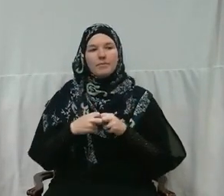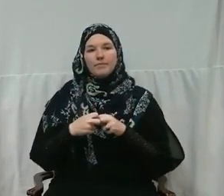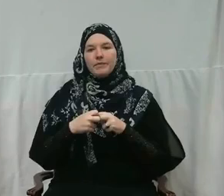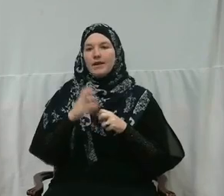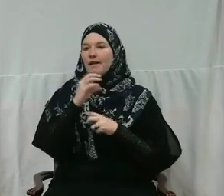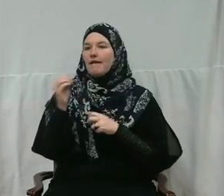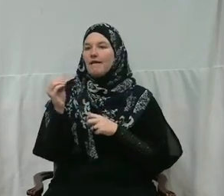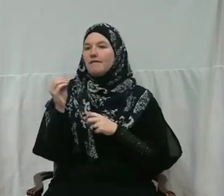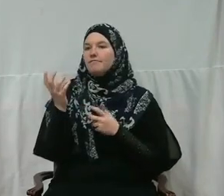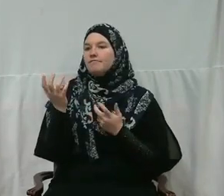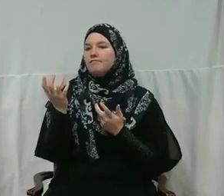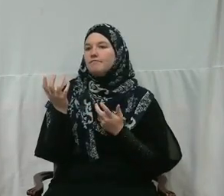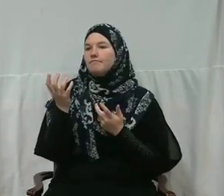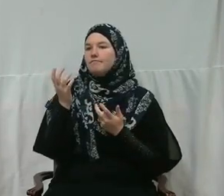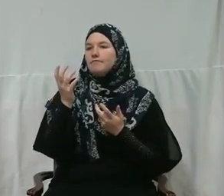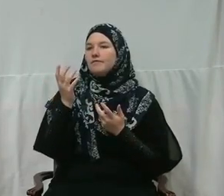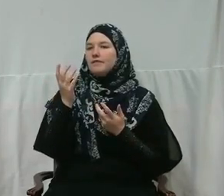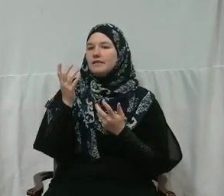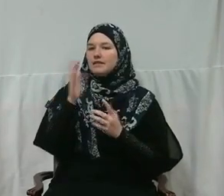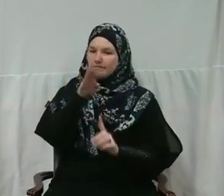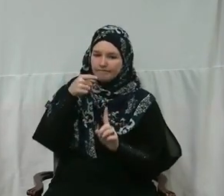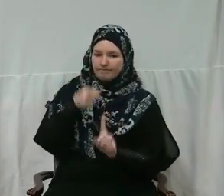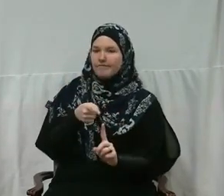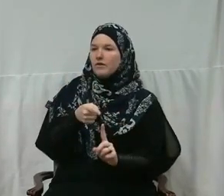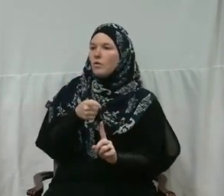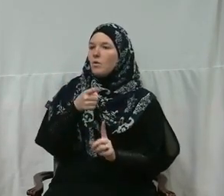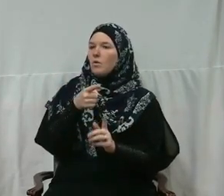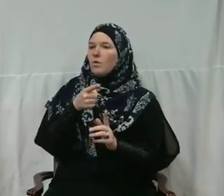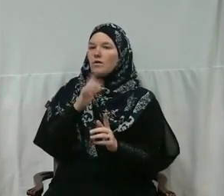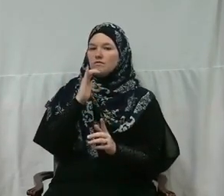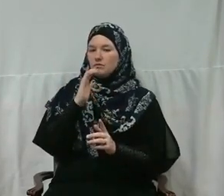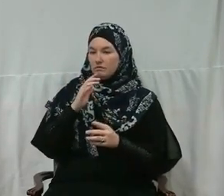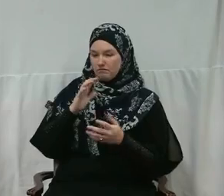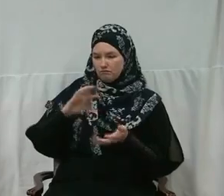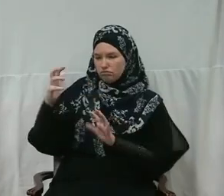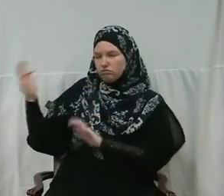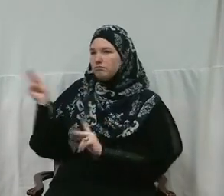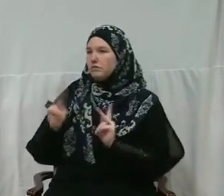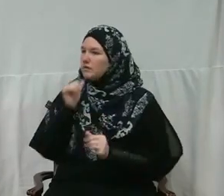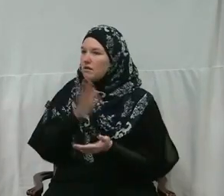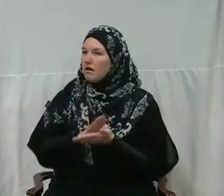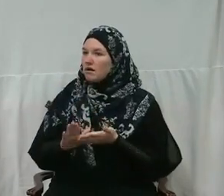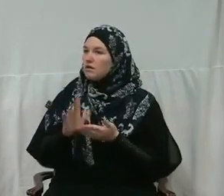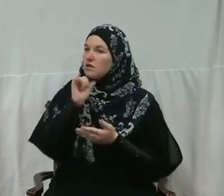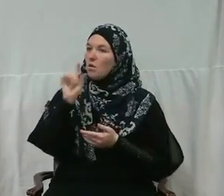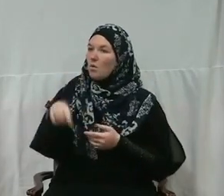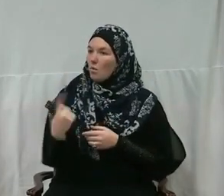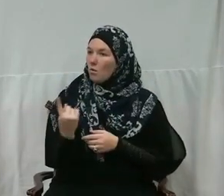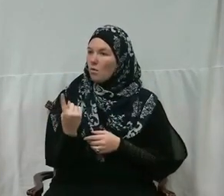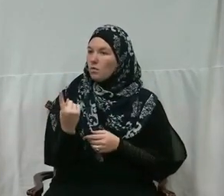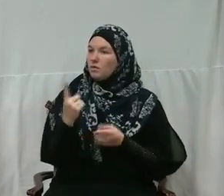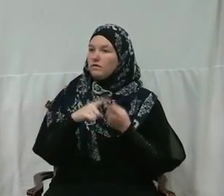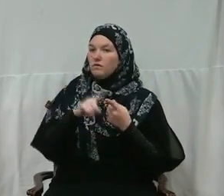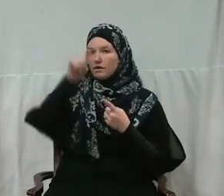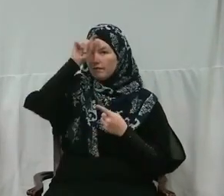the indictment and the sinfulness of mistreating people does not only belong to the Pharaoh or